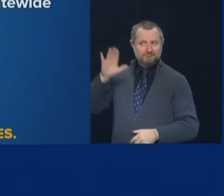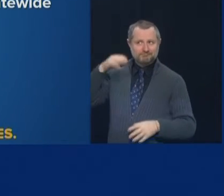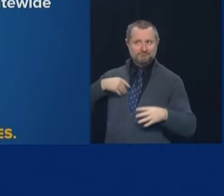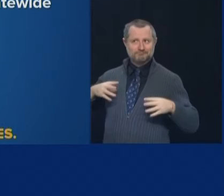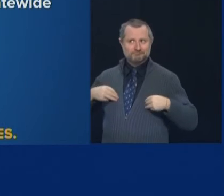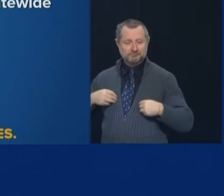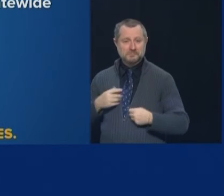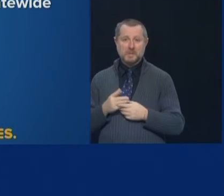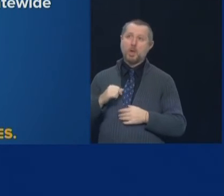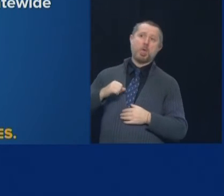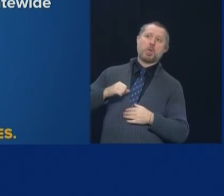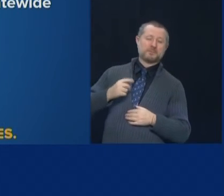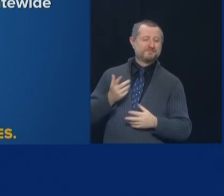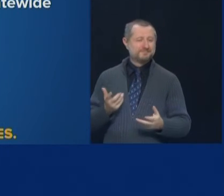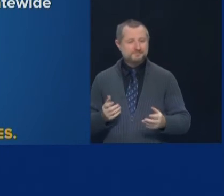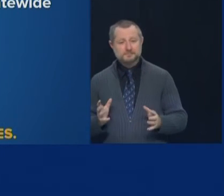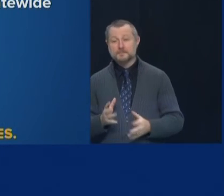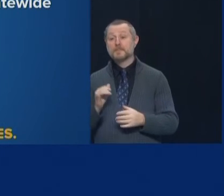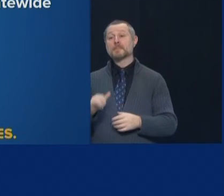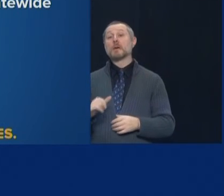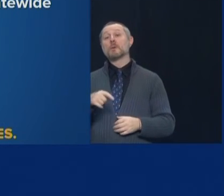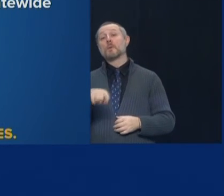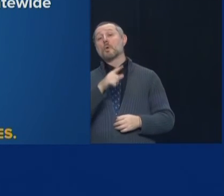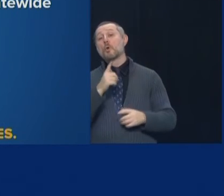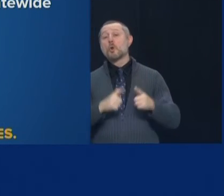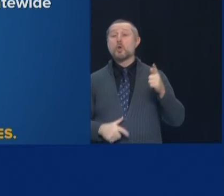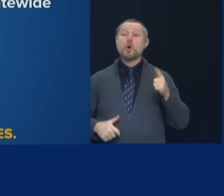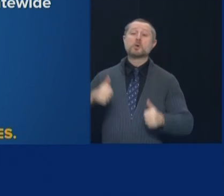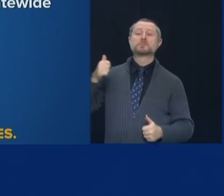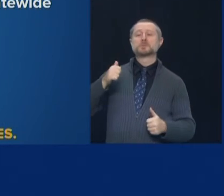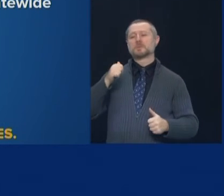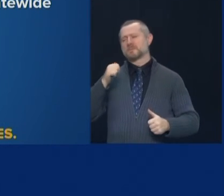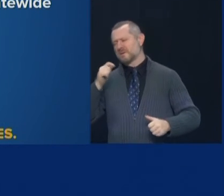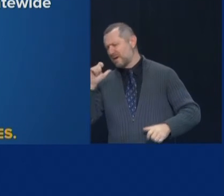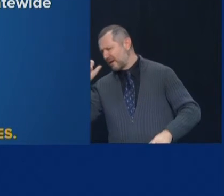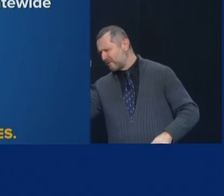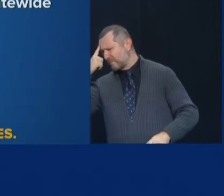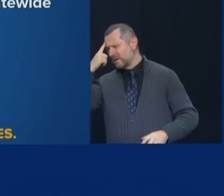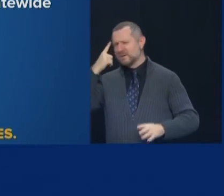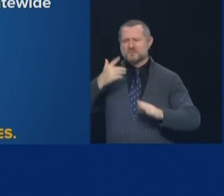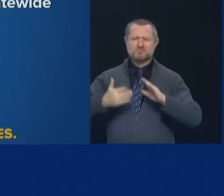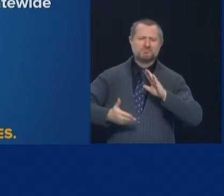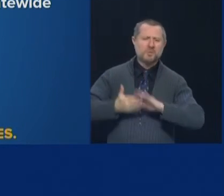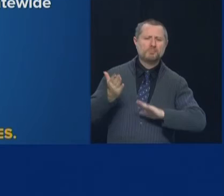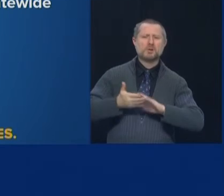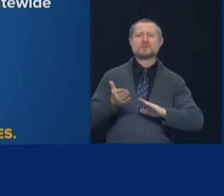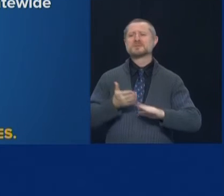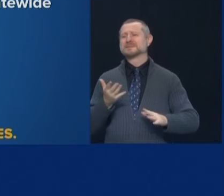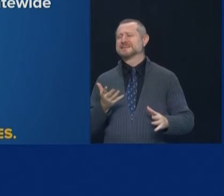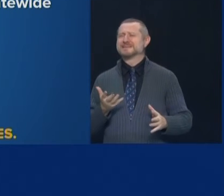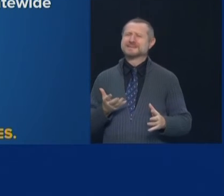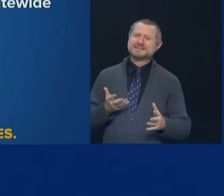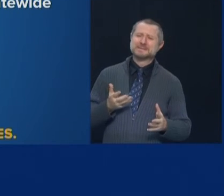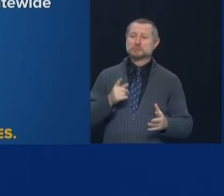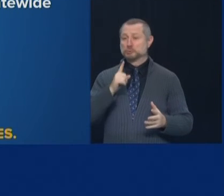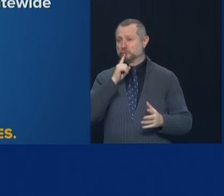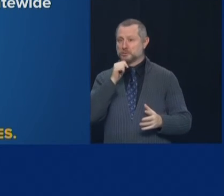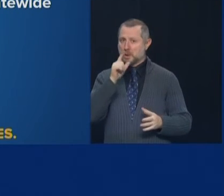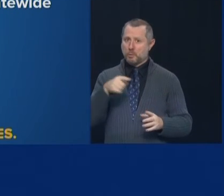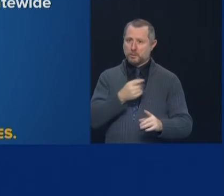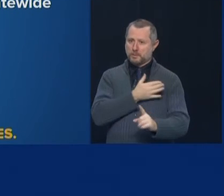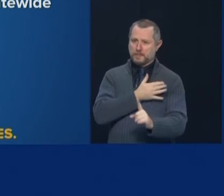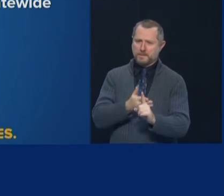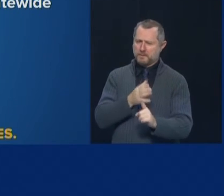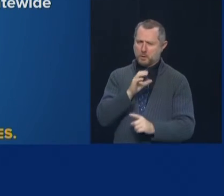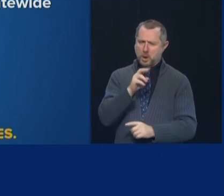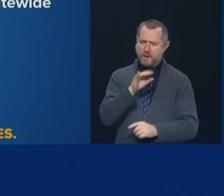This is going to be the largest governmental operation, not just through COVID. This will be